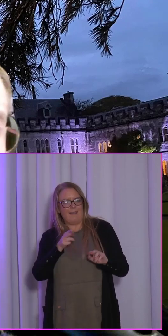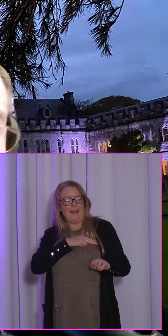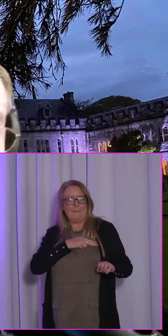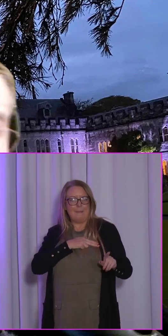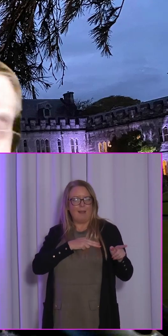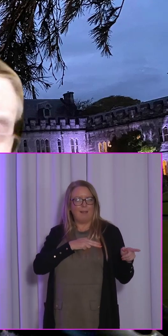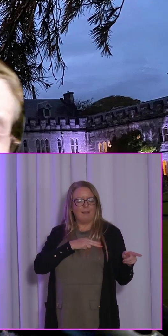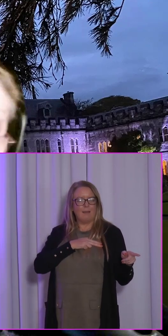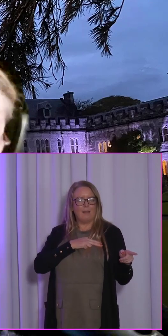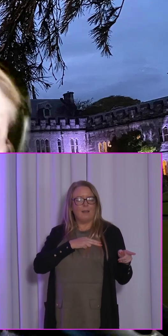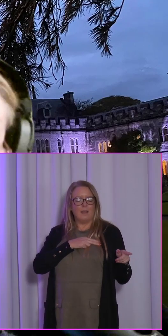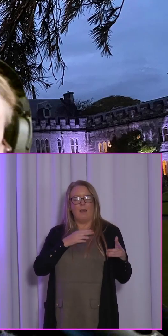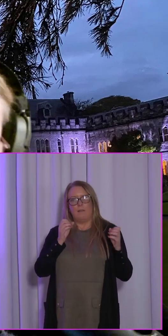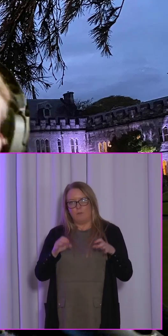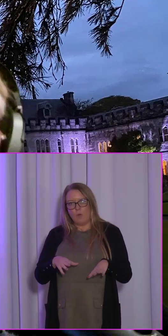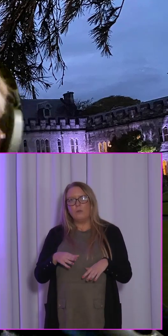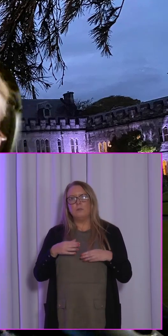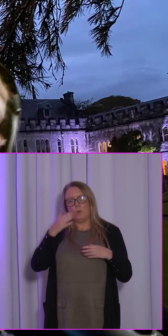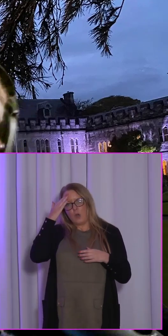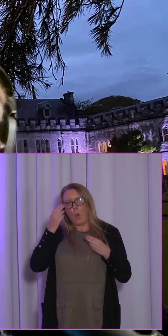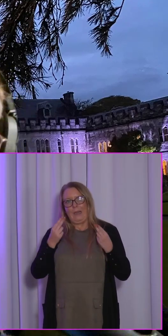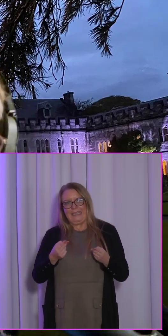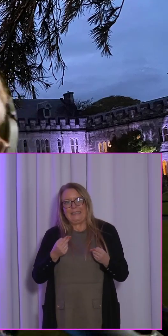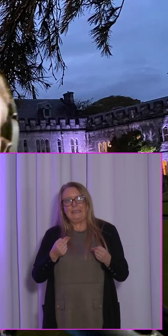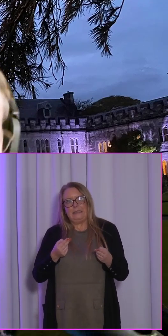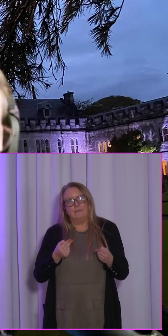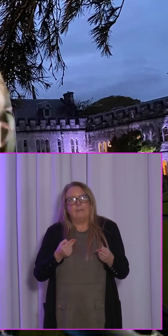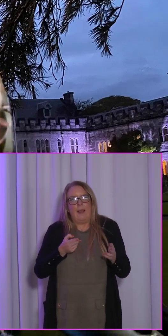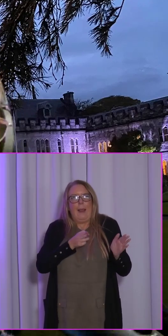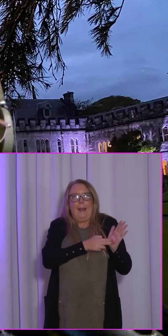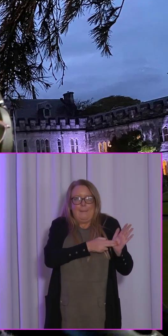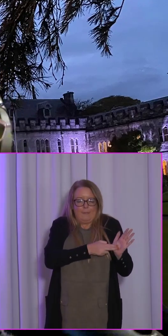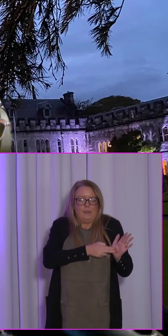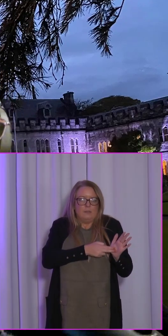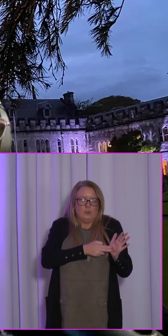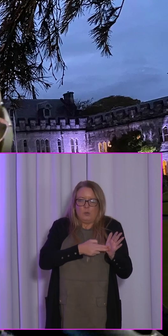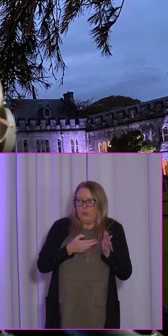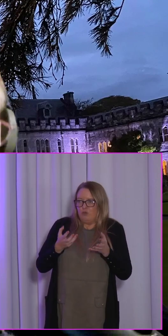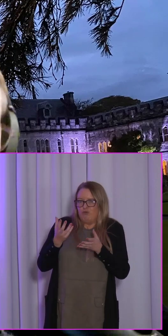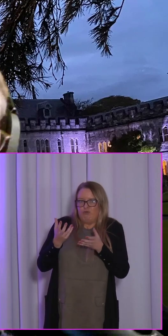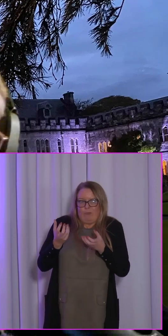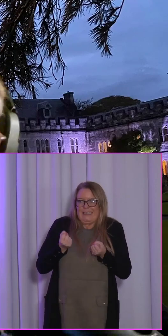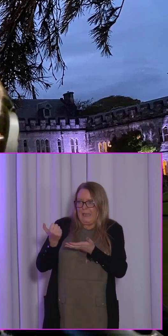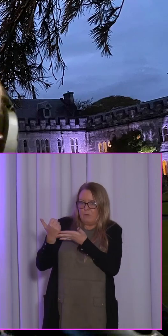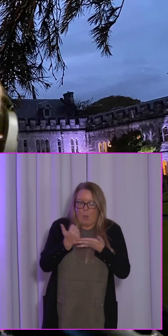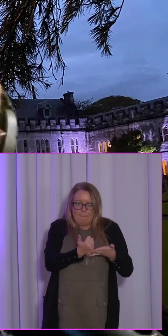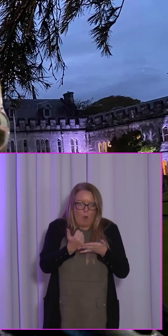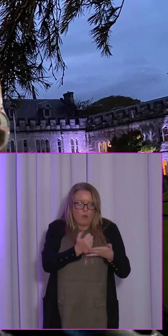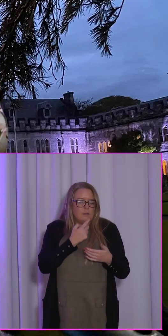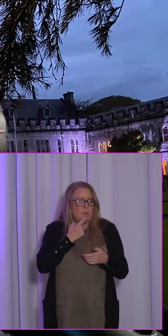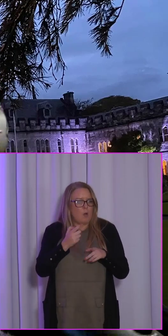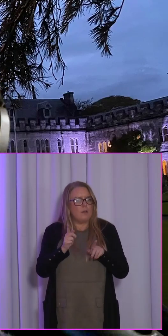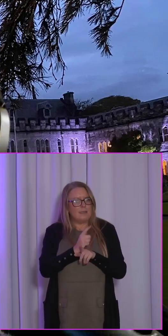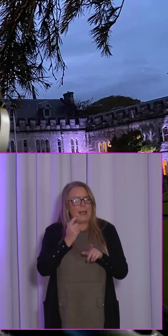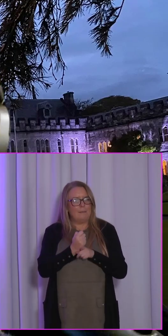still need to be labelled in order to get the help that we need medically, but also to be able to be a part of a community. I don't want